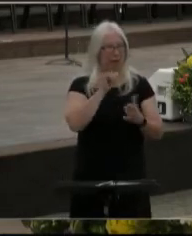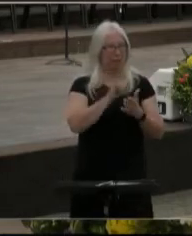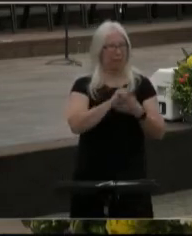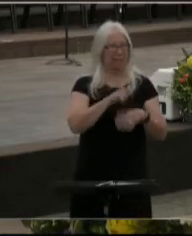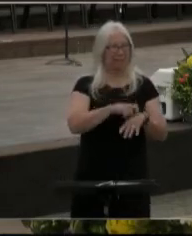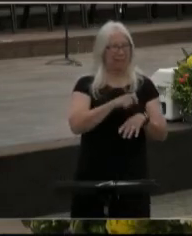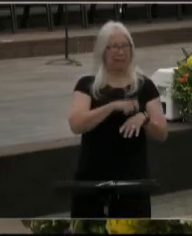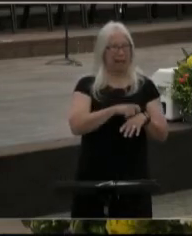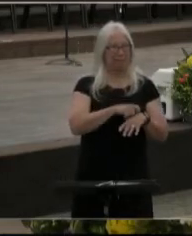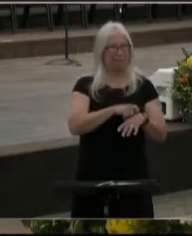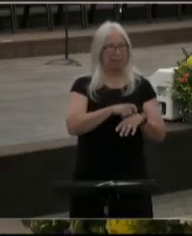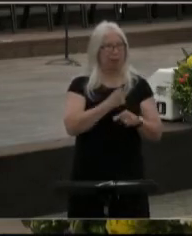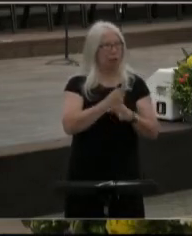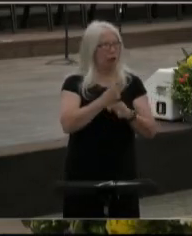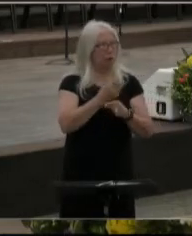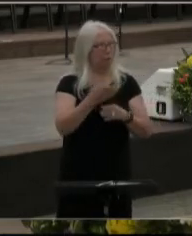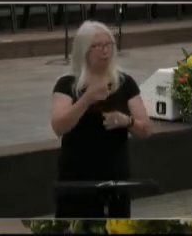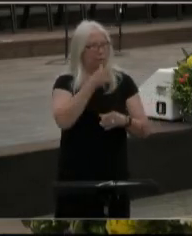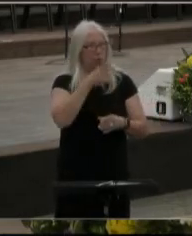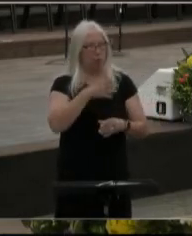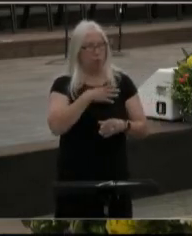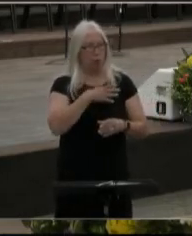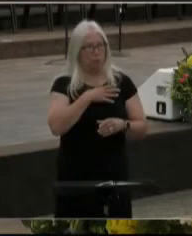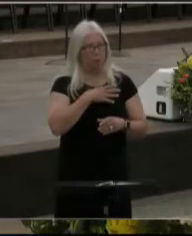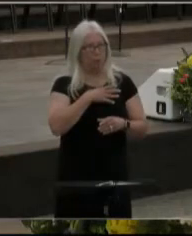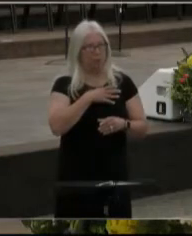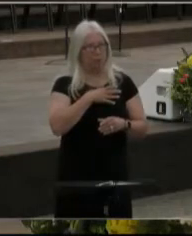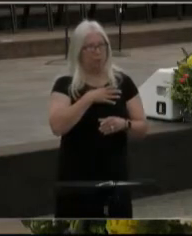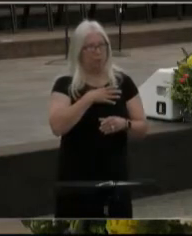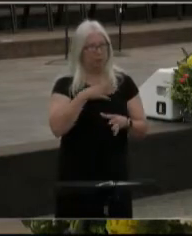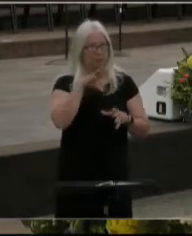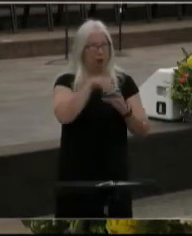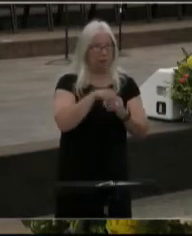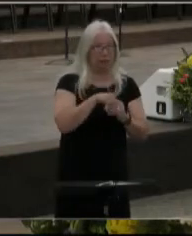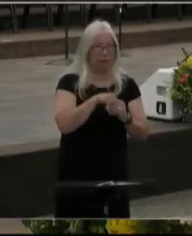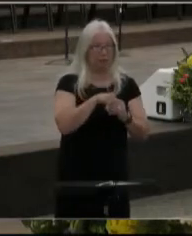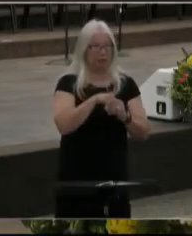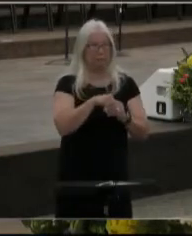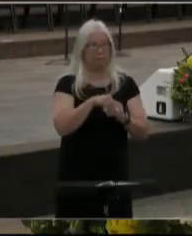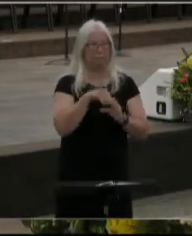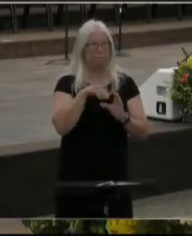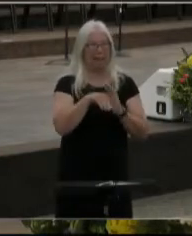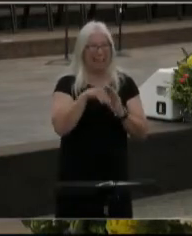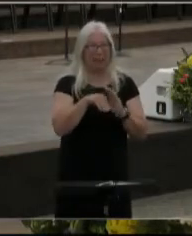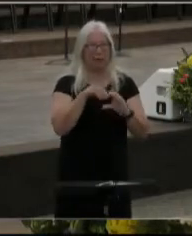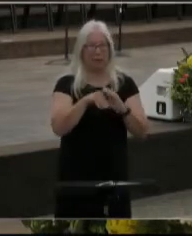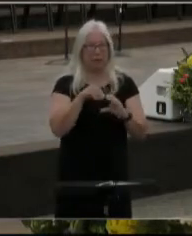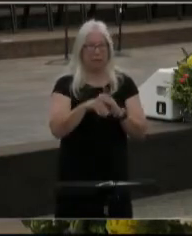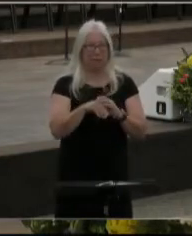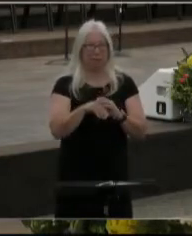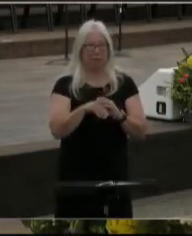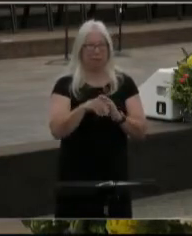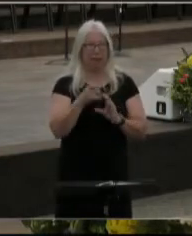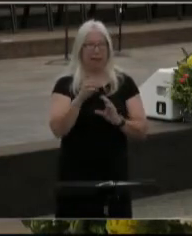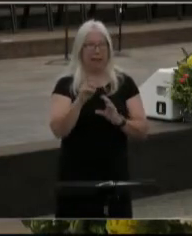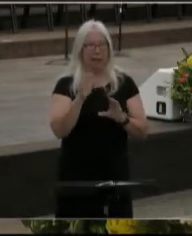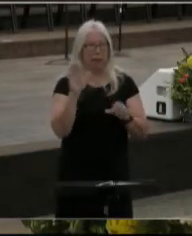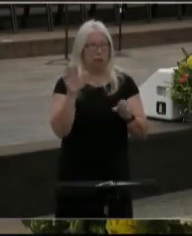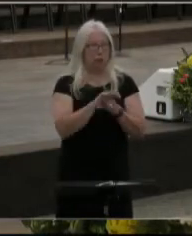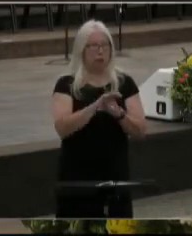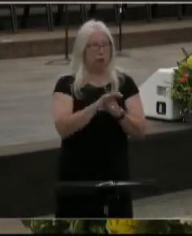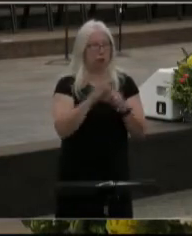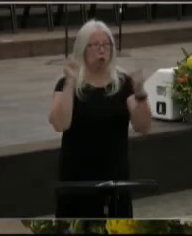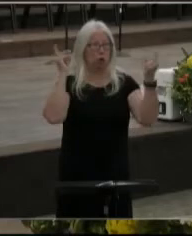that time a common thing for a woman to be involved so heavily in banking or investments. Hetty went